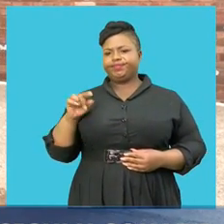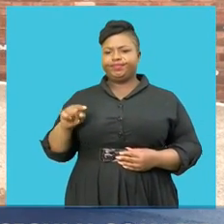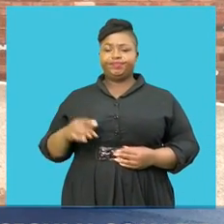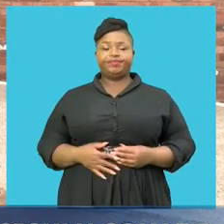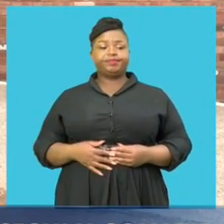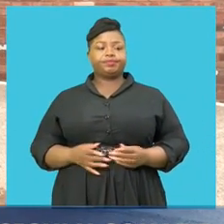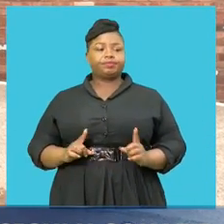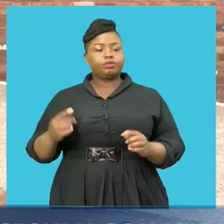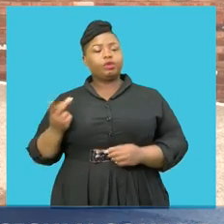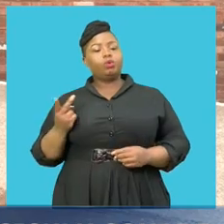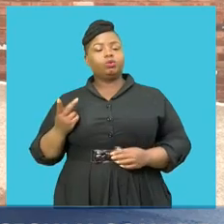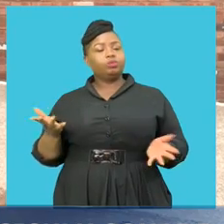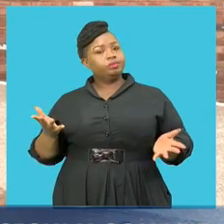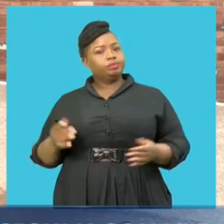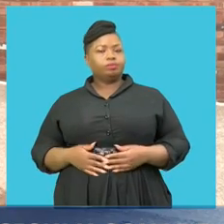meant, and to also